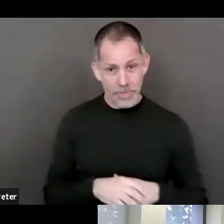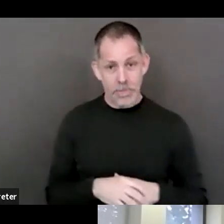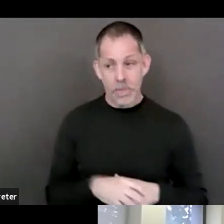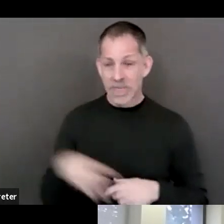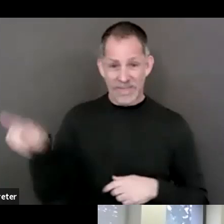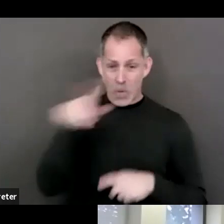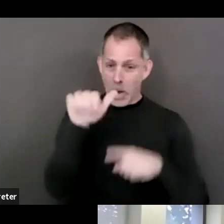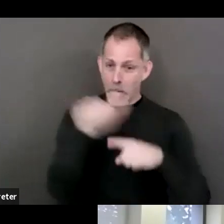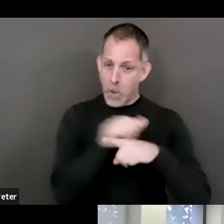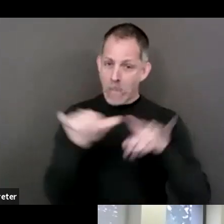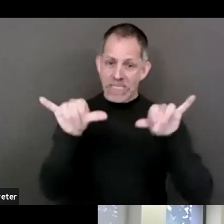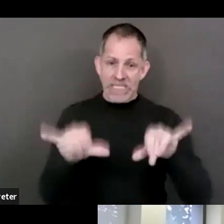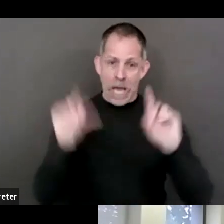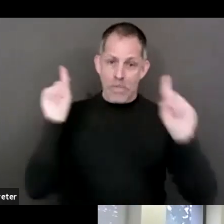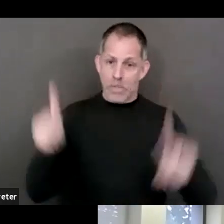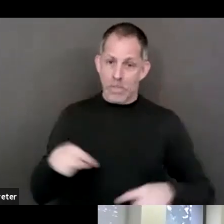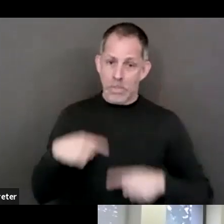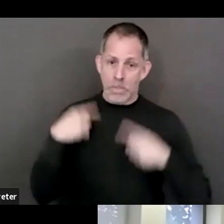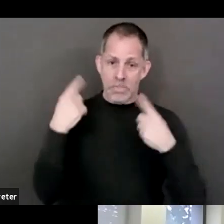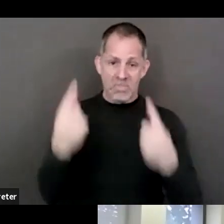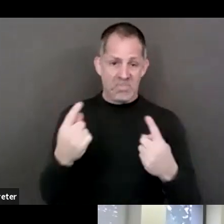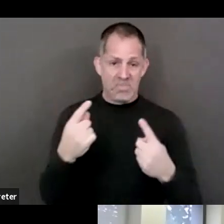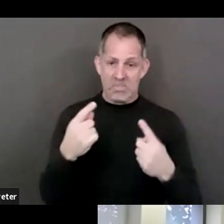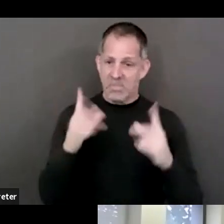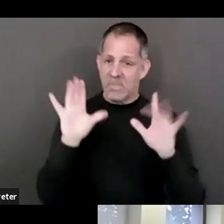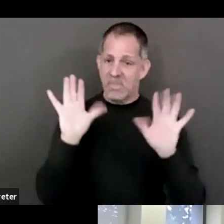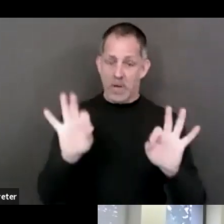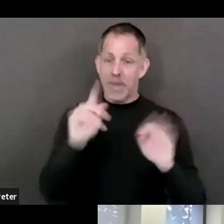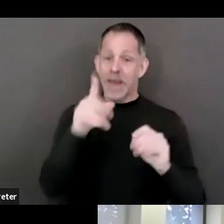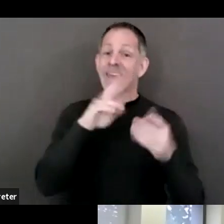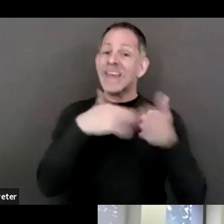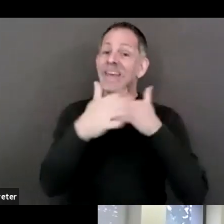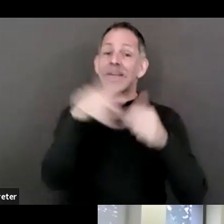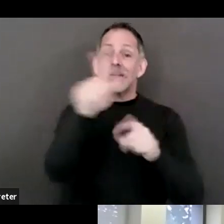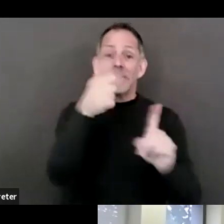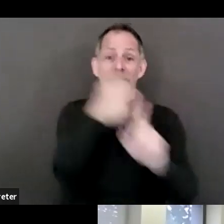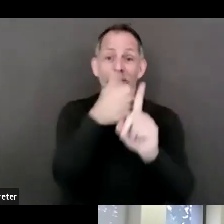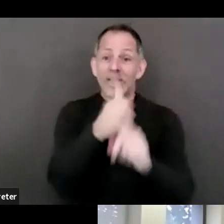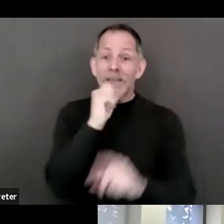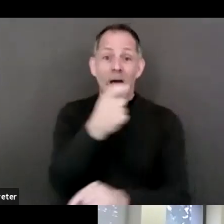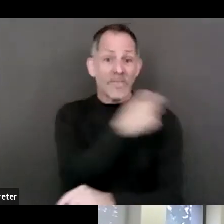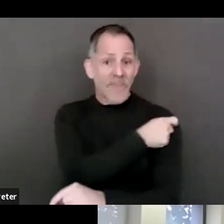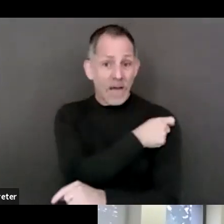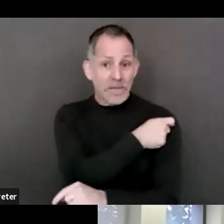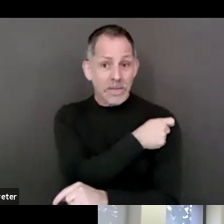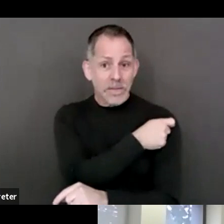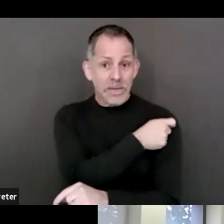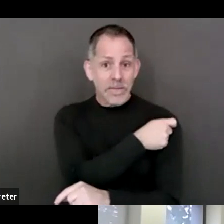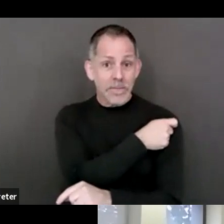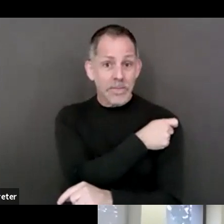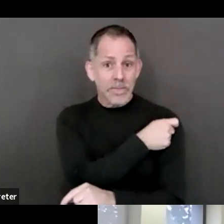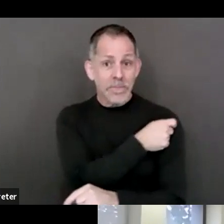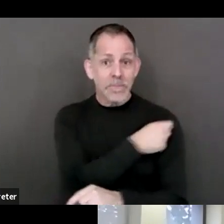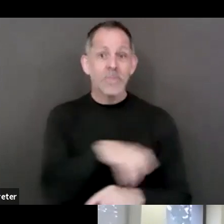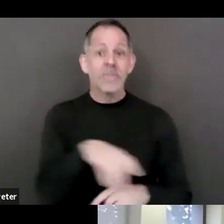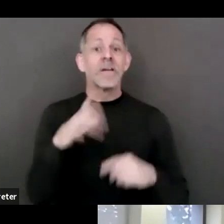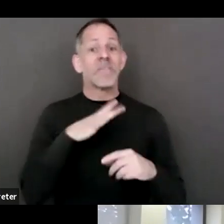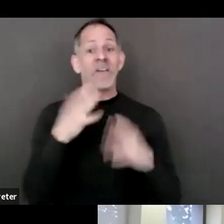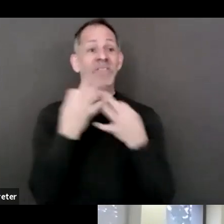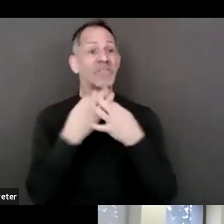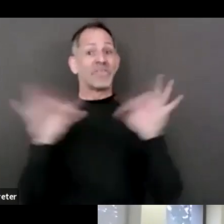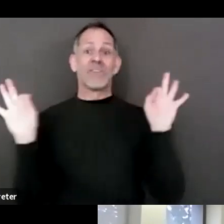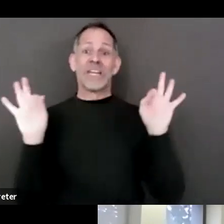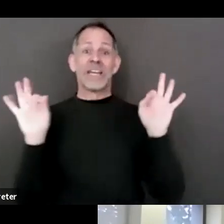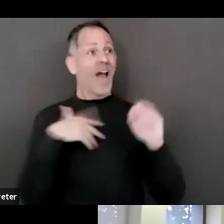not vaccinated, those liberties don't apply to you, that are mentioned. And I think it's